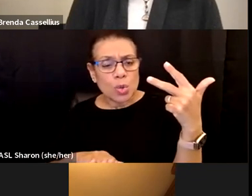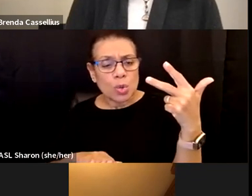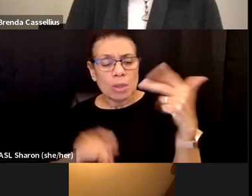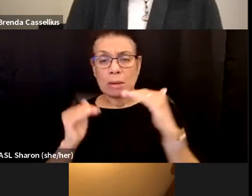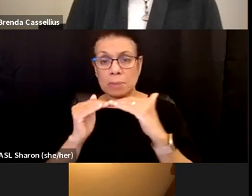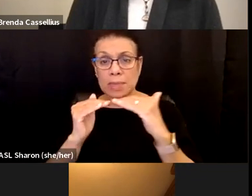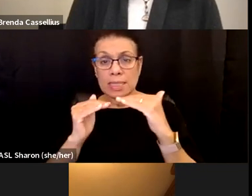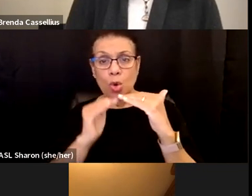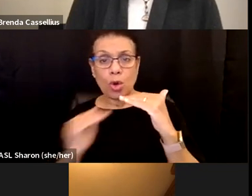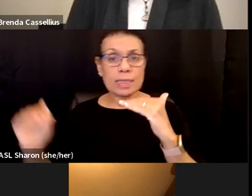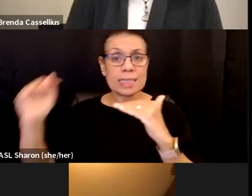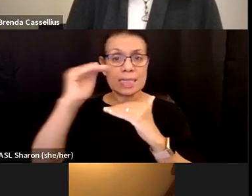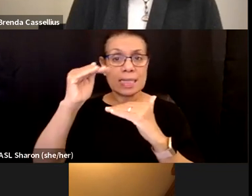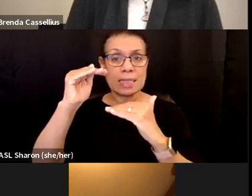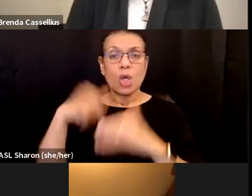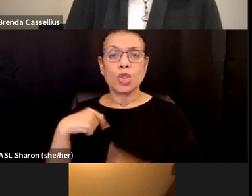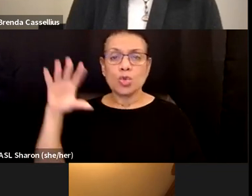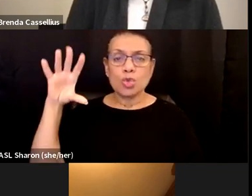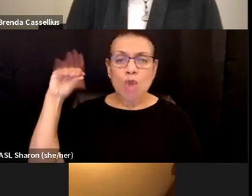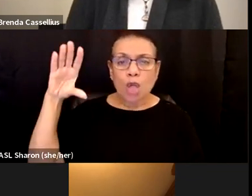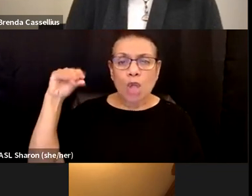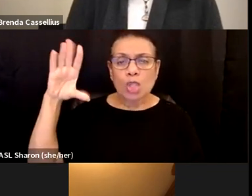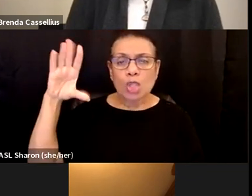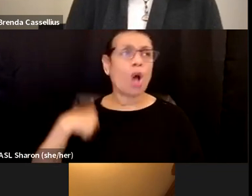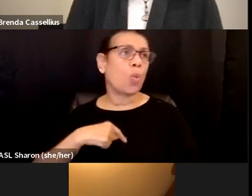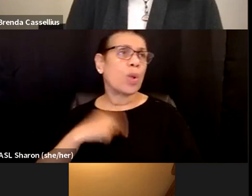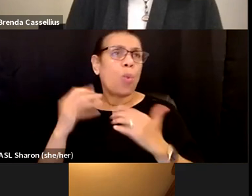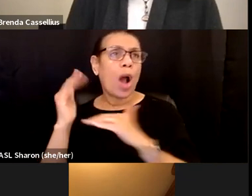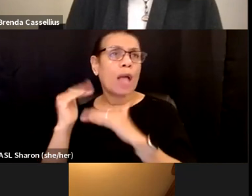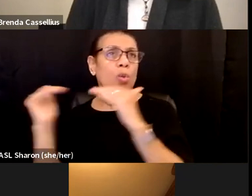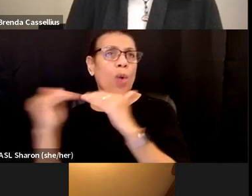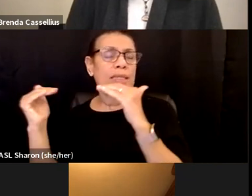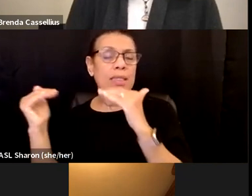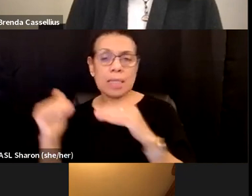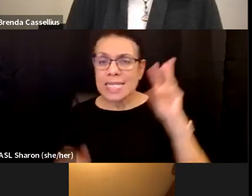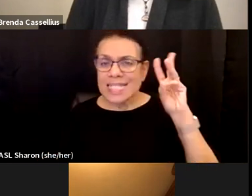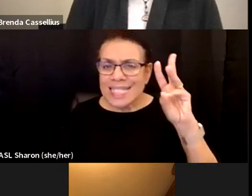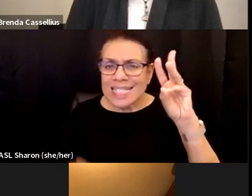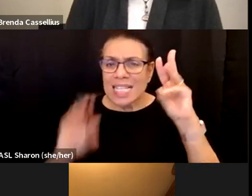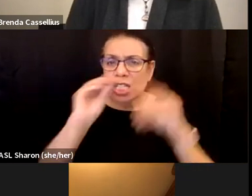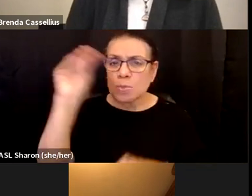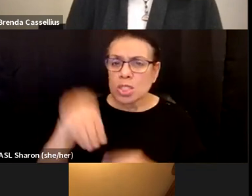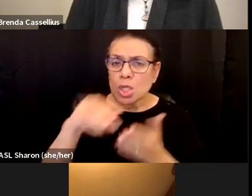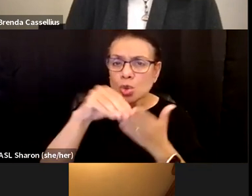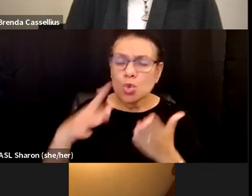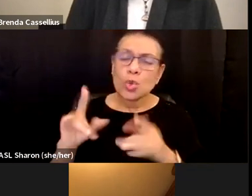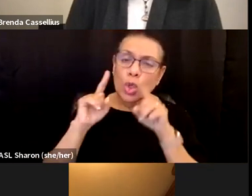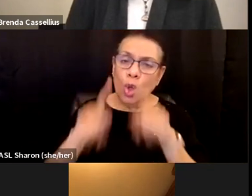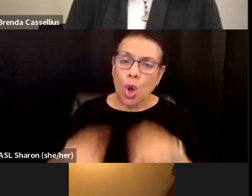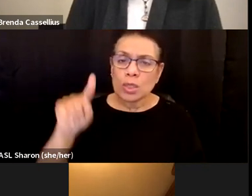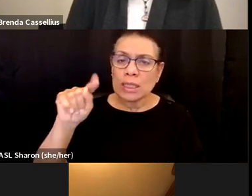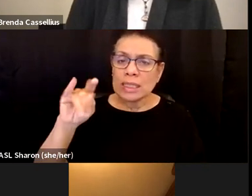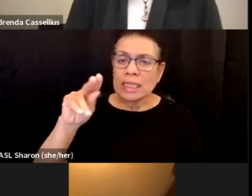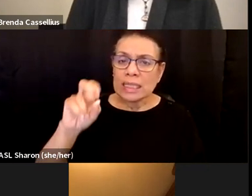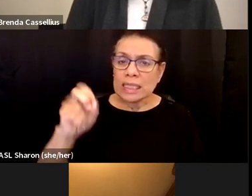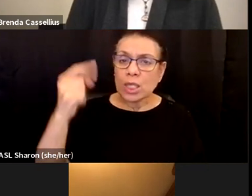state despite your lip service to equity by your own dated measures only six percent of high school students attend a tier one school